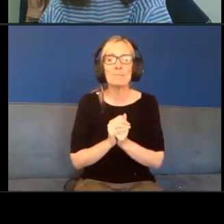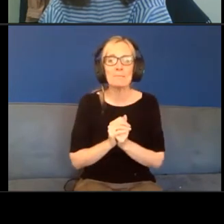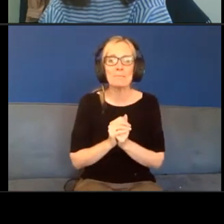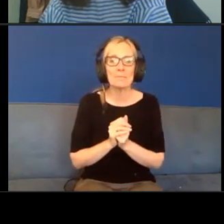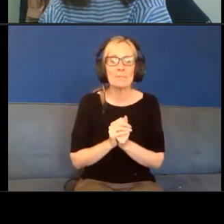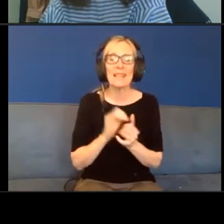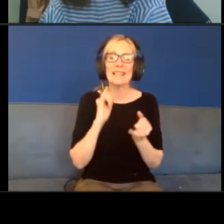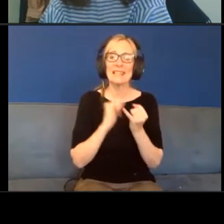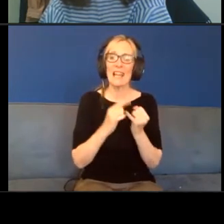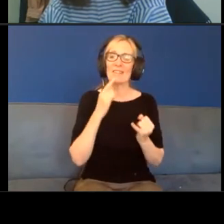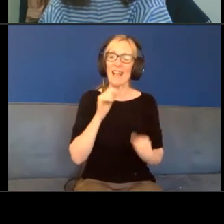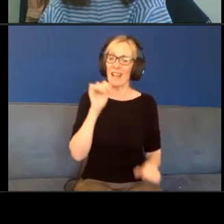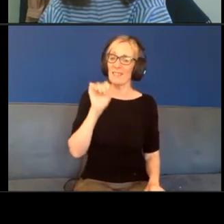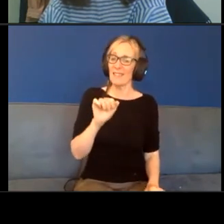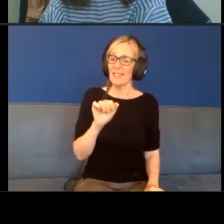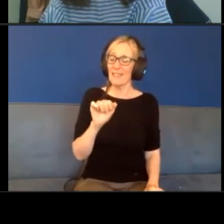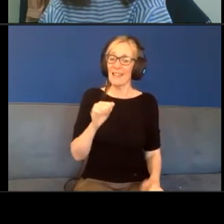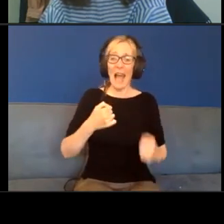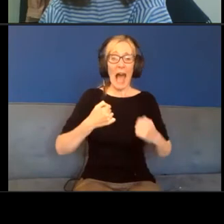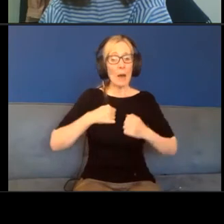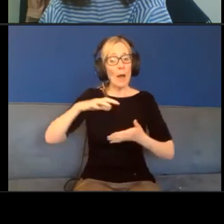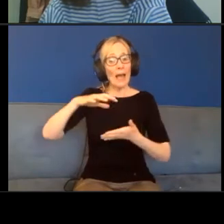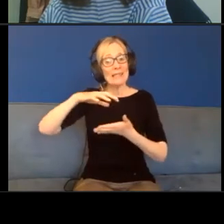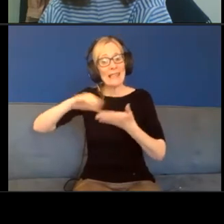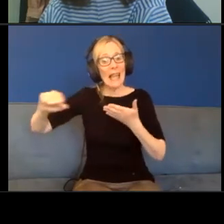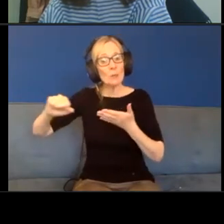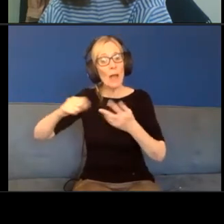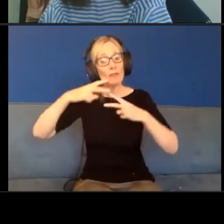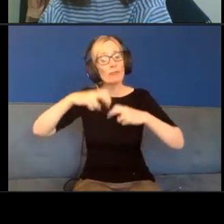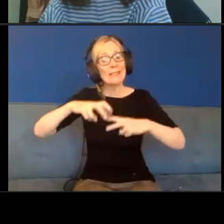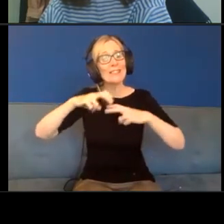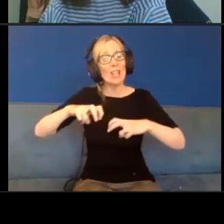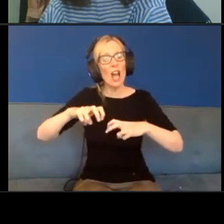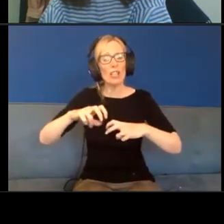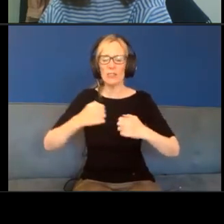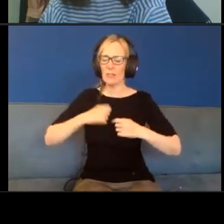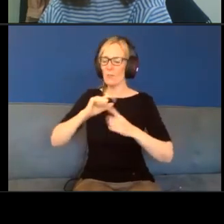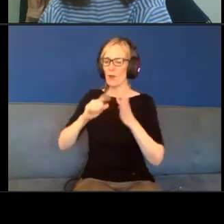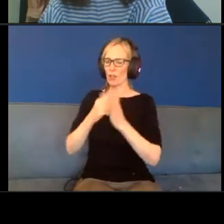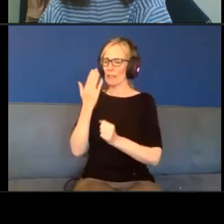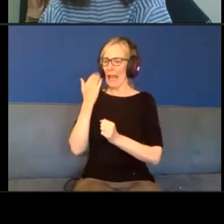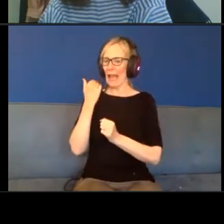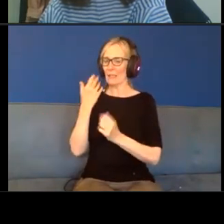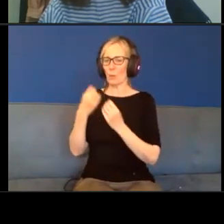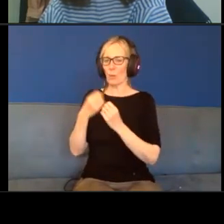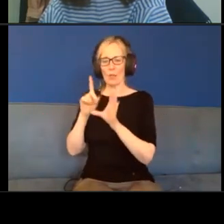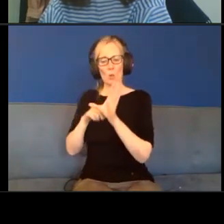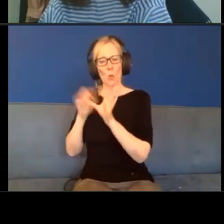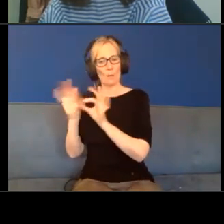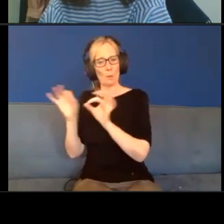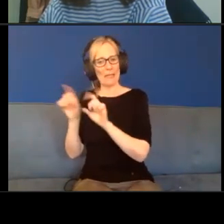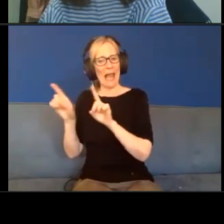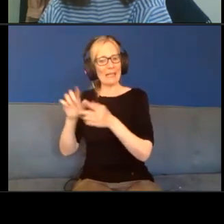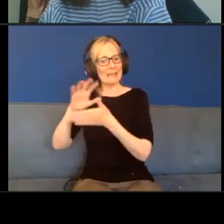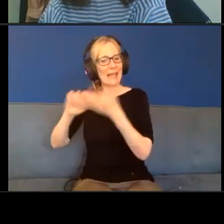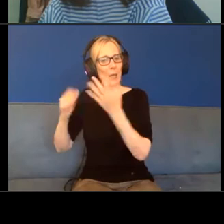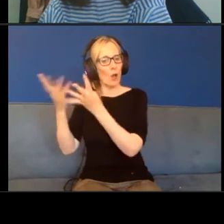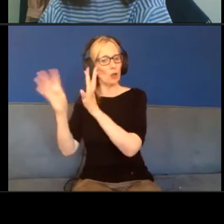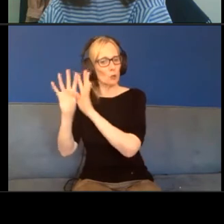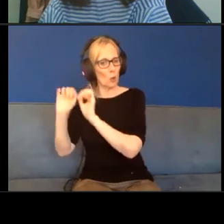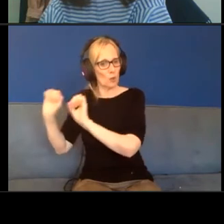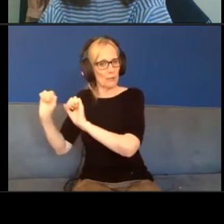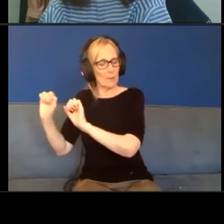our the Take It Away research, that the project that I've just been working on with Youth Music and the Take It Away Consortium, surveyed